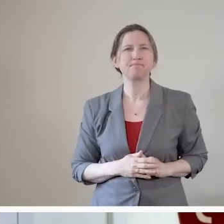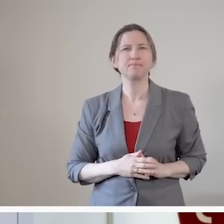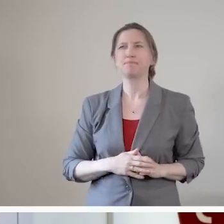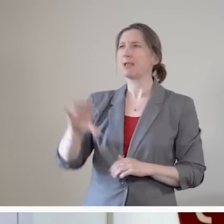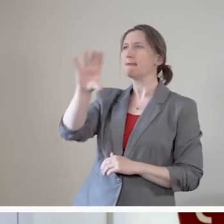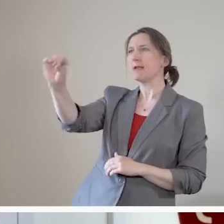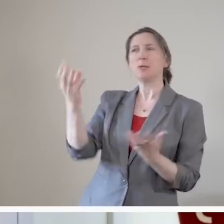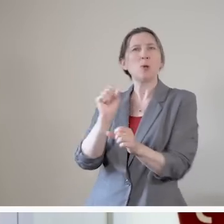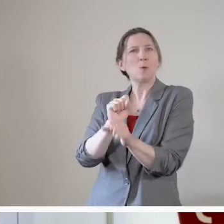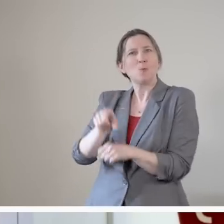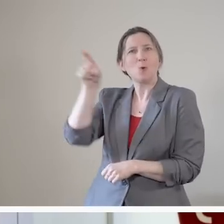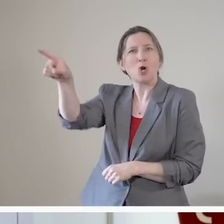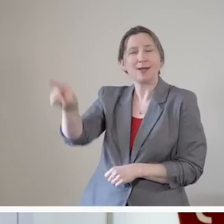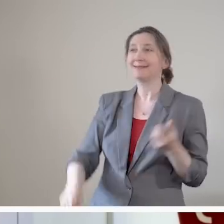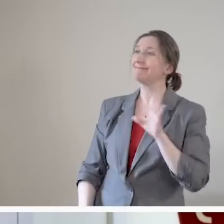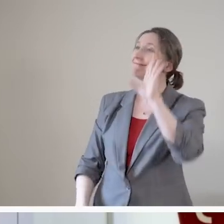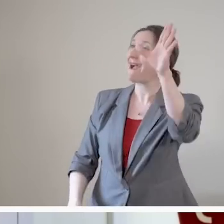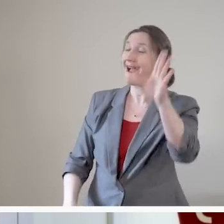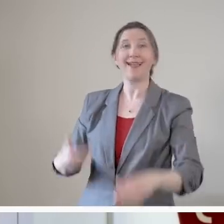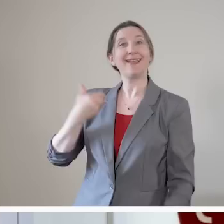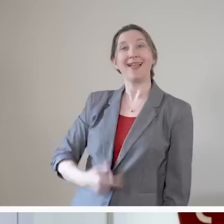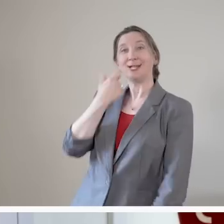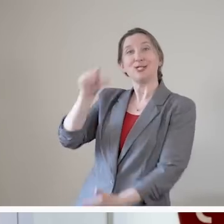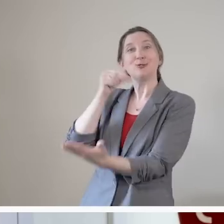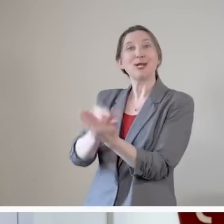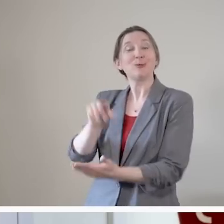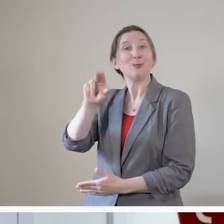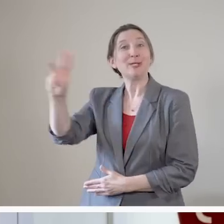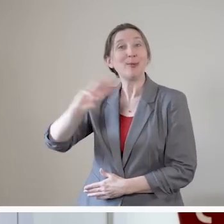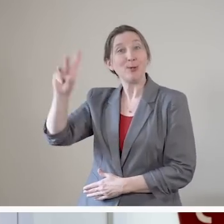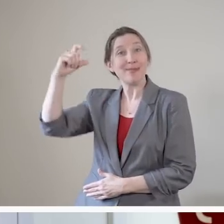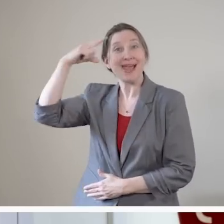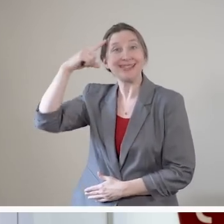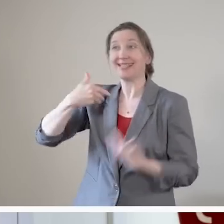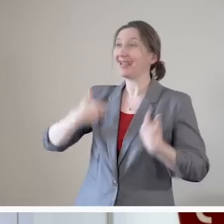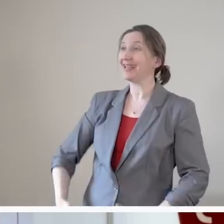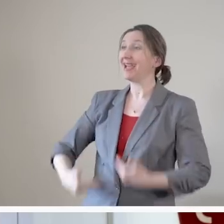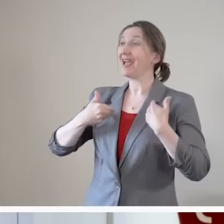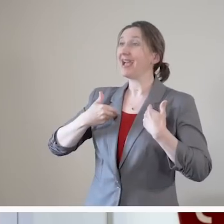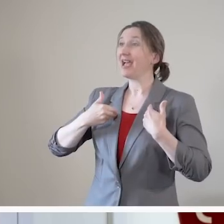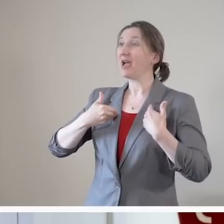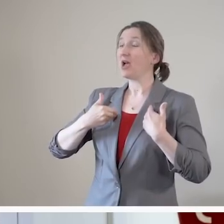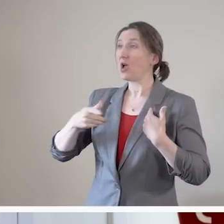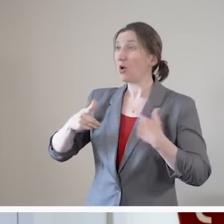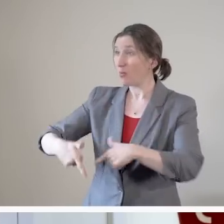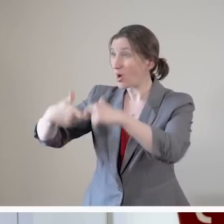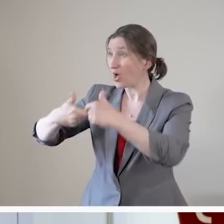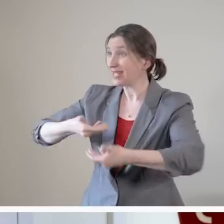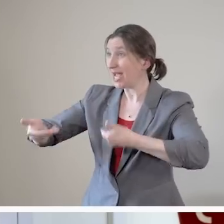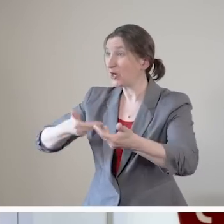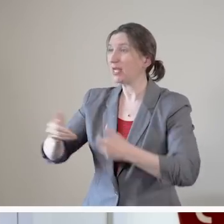recent Wisconsin graduate. We're not hiring. A week passes. Hi, I'm Jenny Smith.